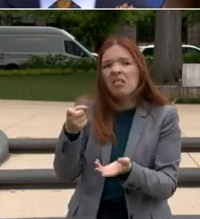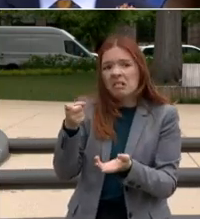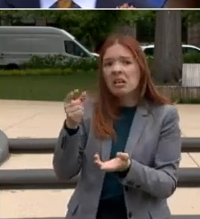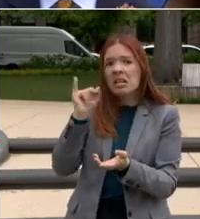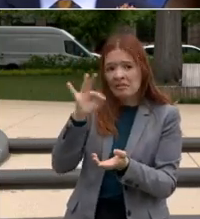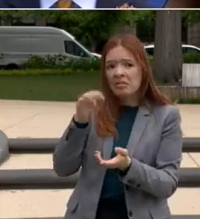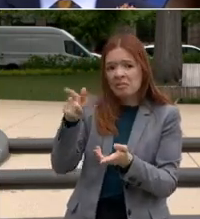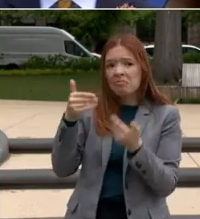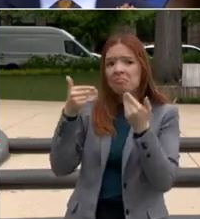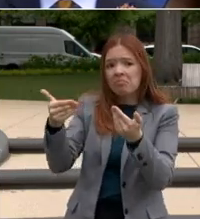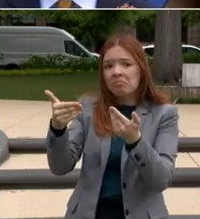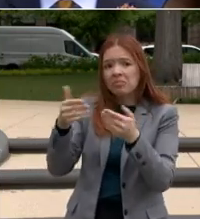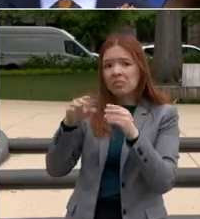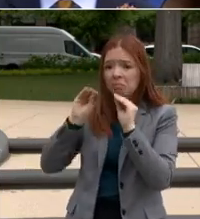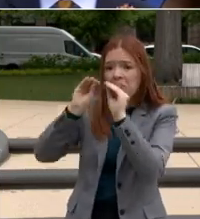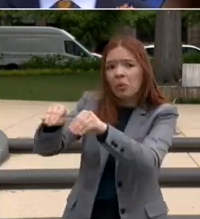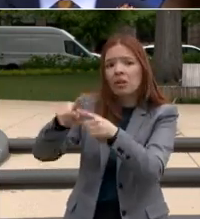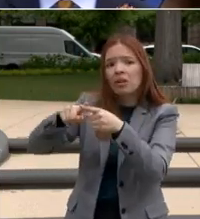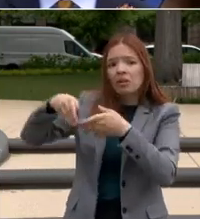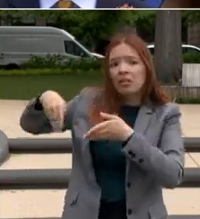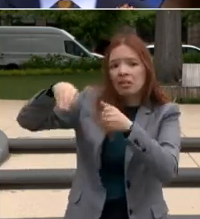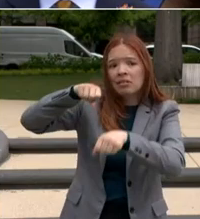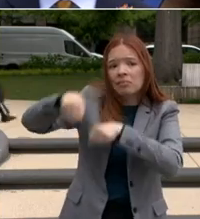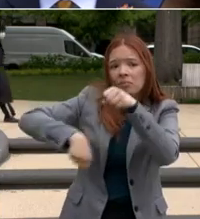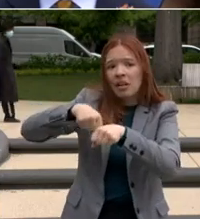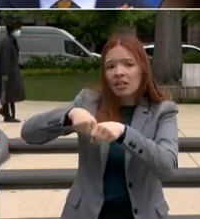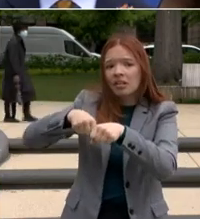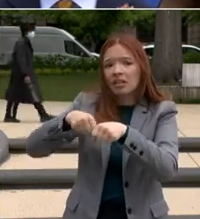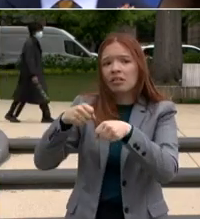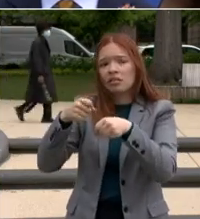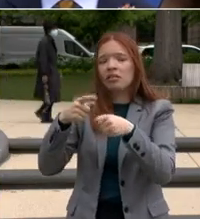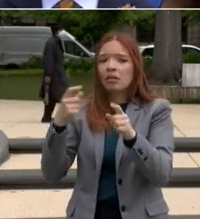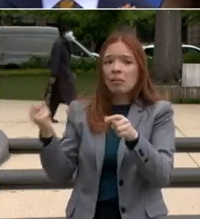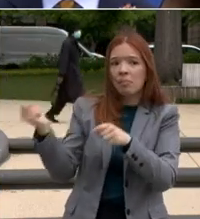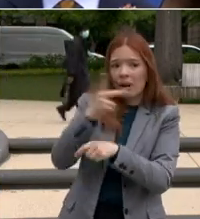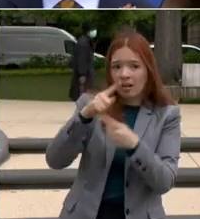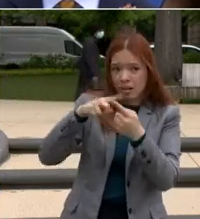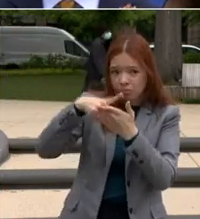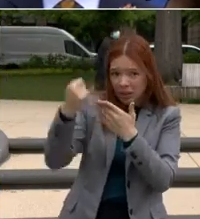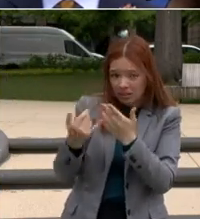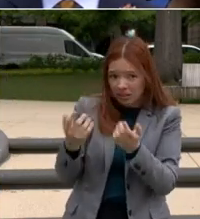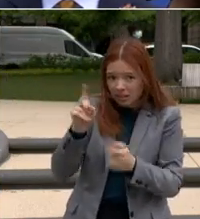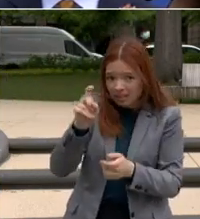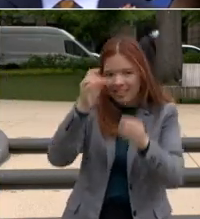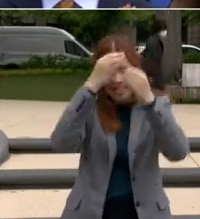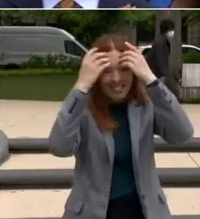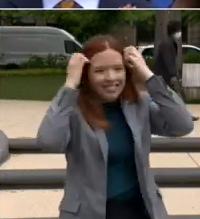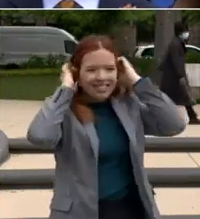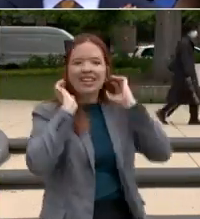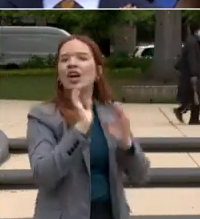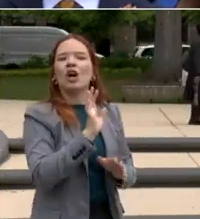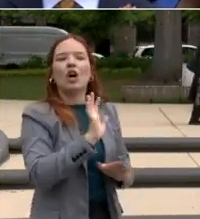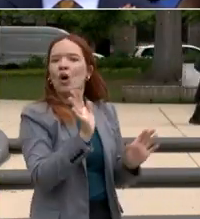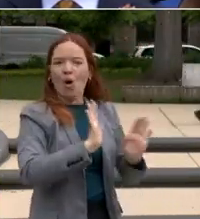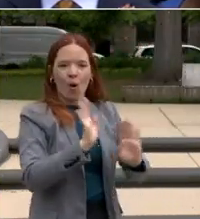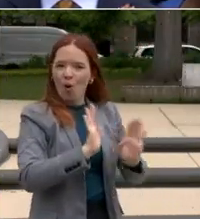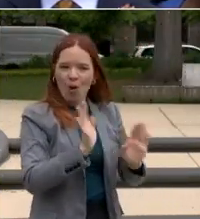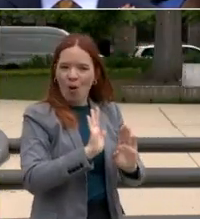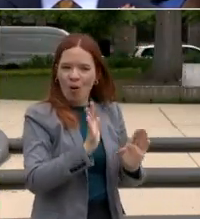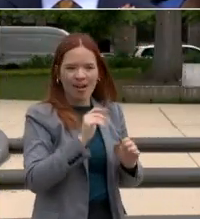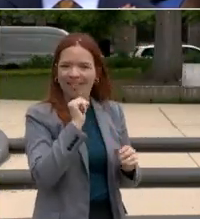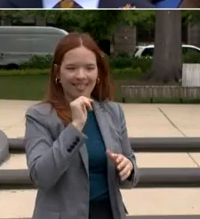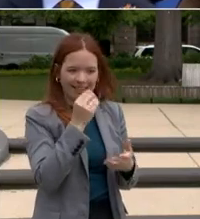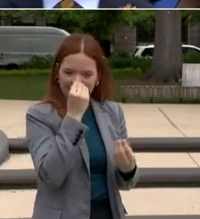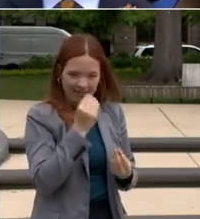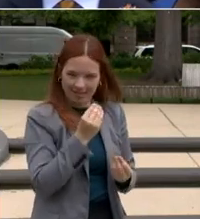we can talk about bringing the whole project back? I mean, what sort of room are you giving to compromise? Oh, here? I don't think anybody cares about the bike lanes at the Wilson